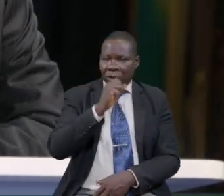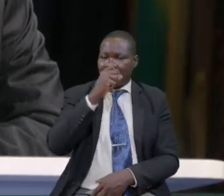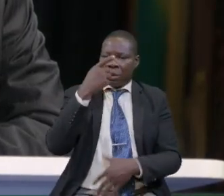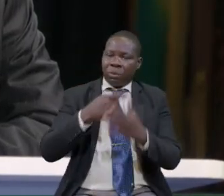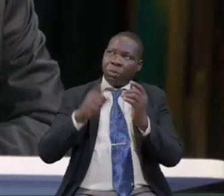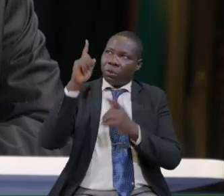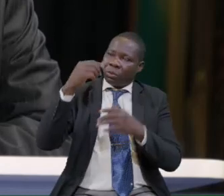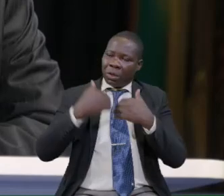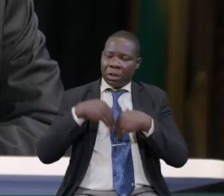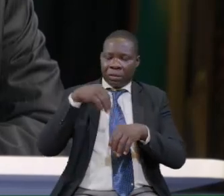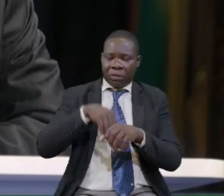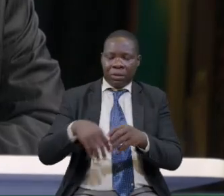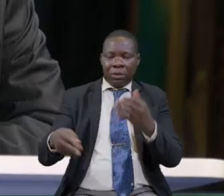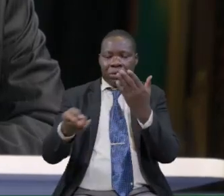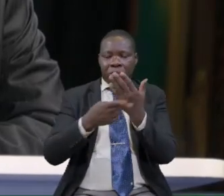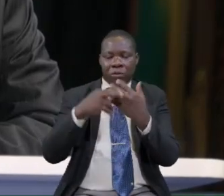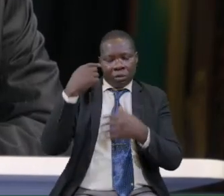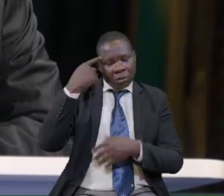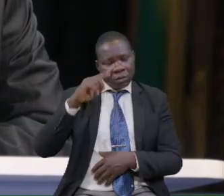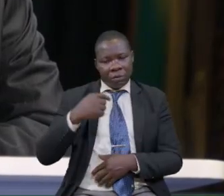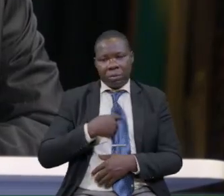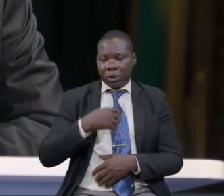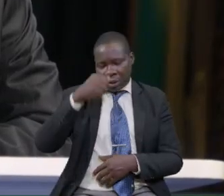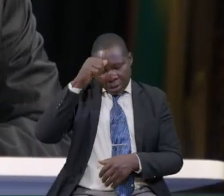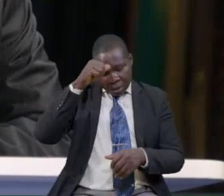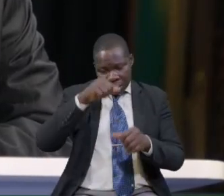me. Remember me in your mercy.